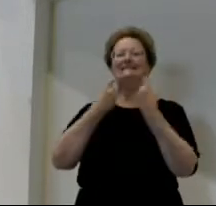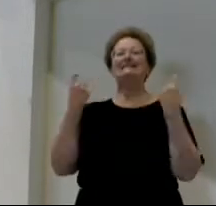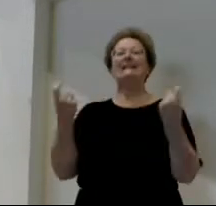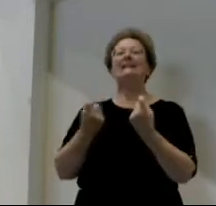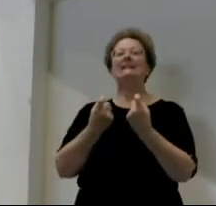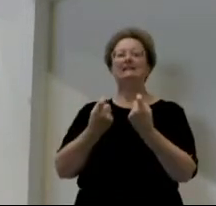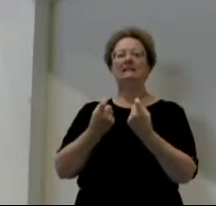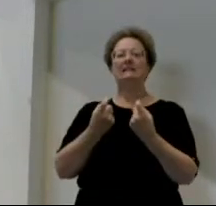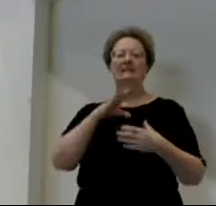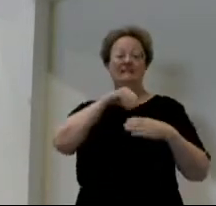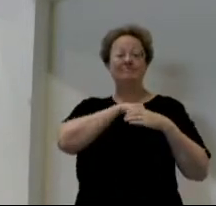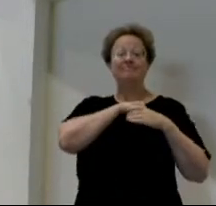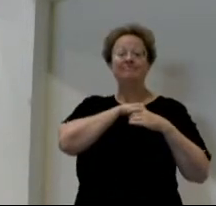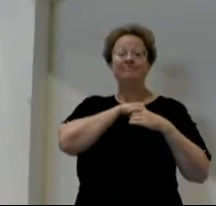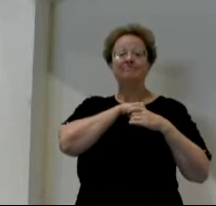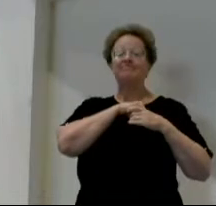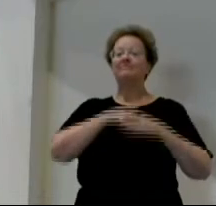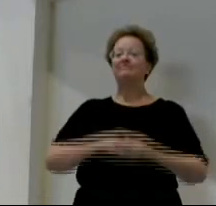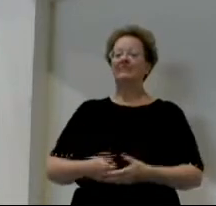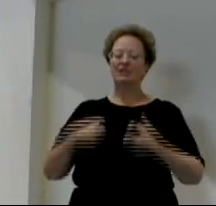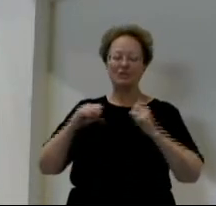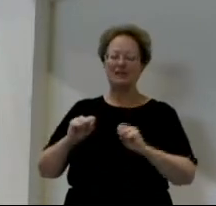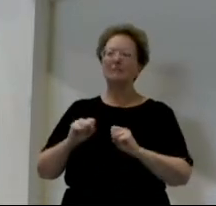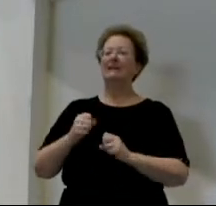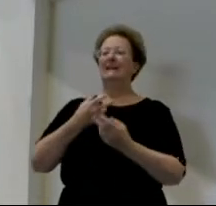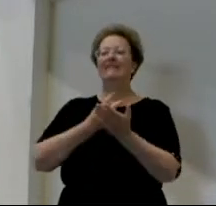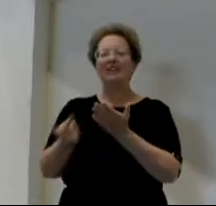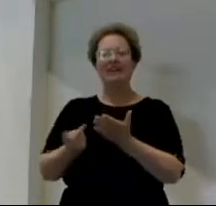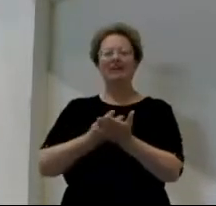by sin. And we've tried and we failed. But